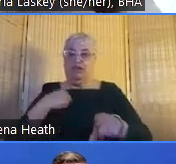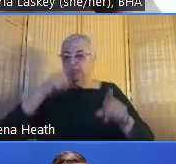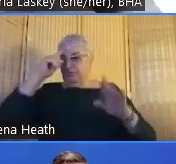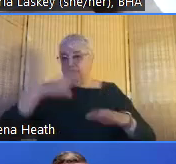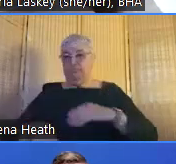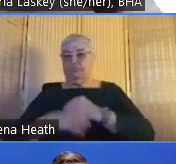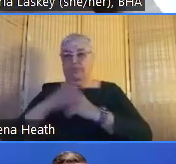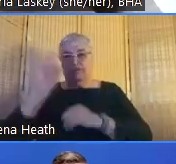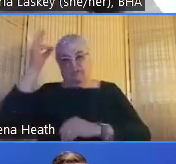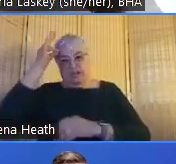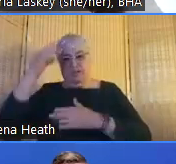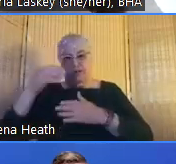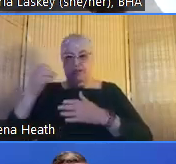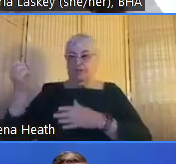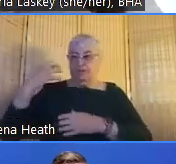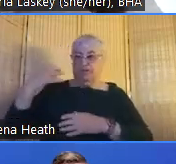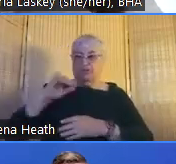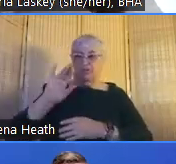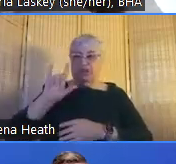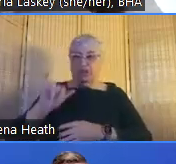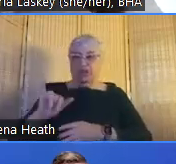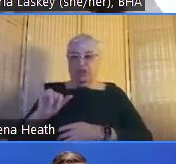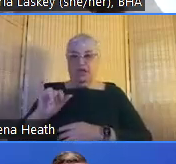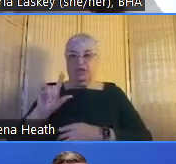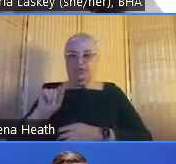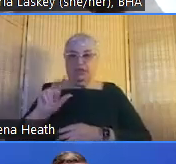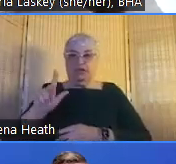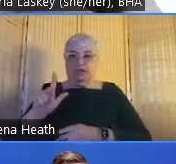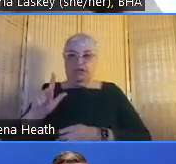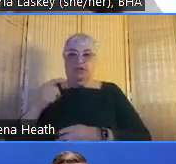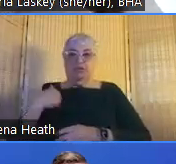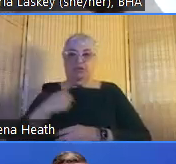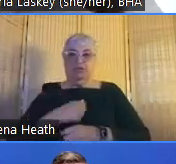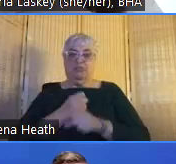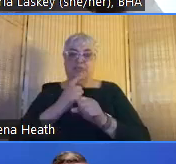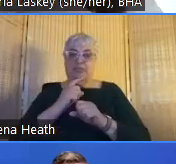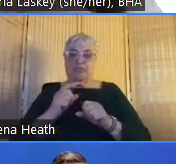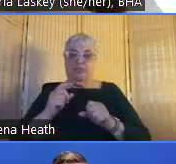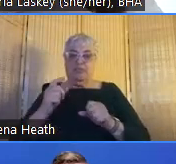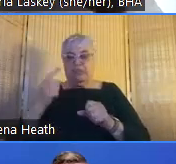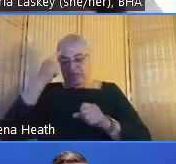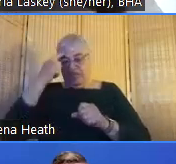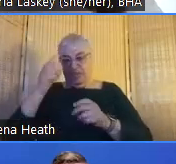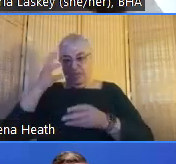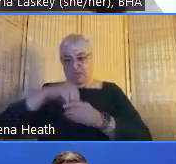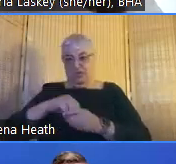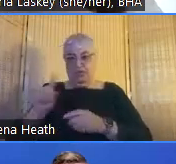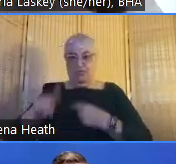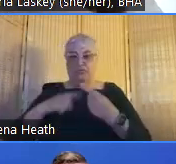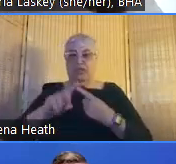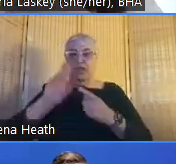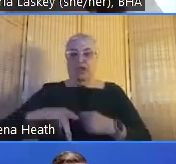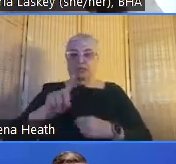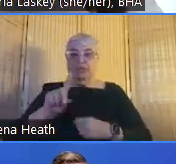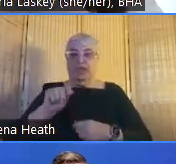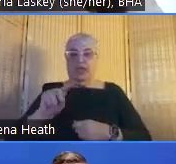additional federal guidance in July of this year. And so we want to make sure that we are taking that into consideration when we are updating our